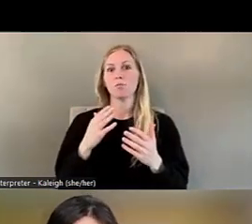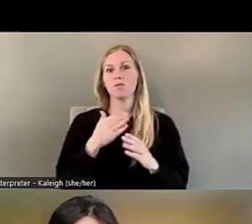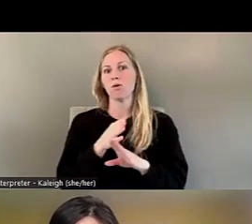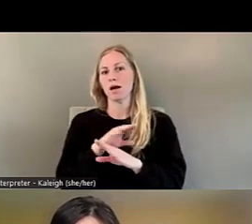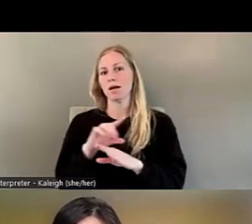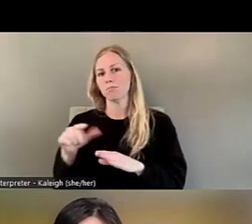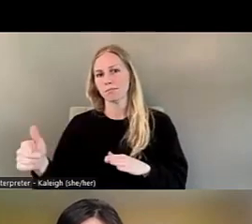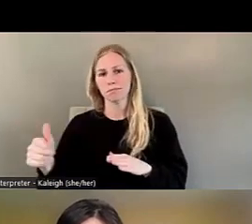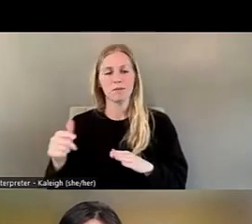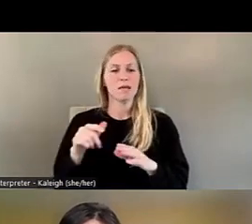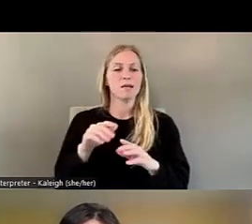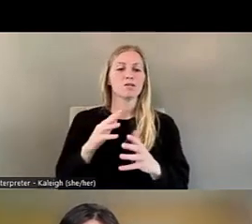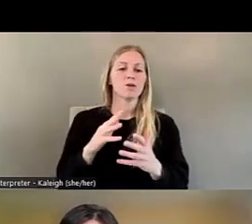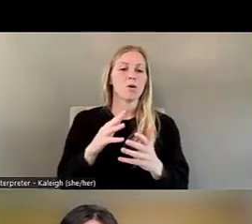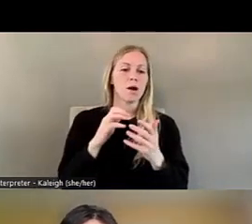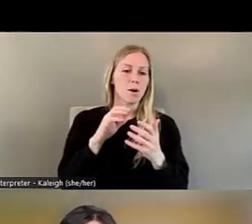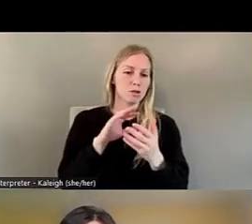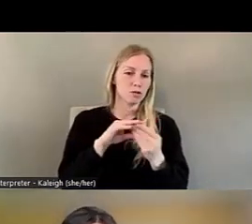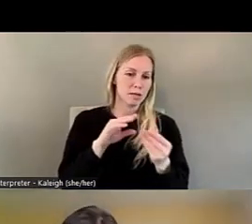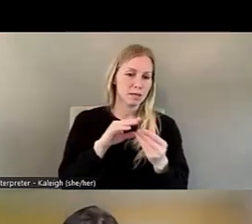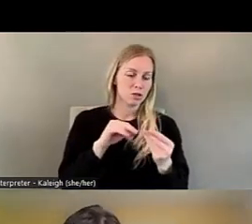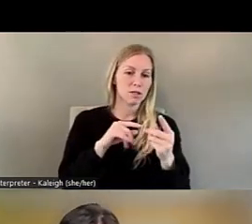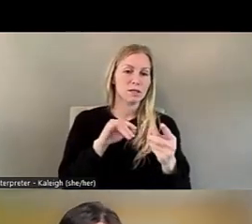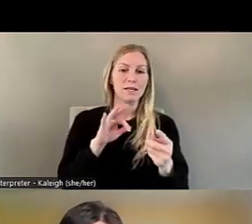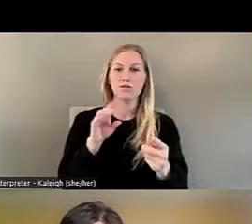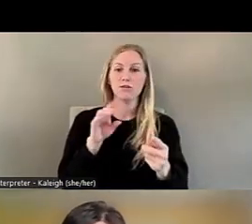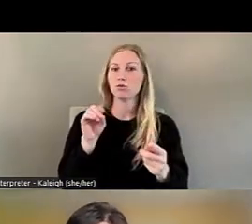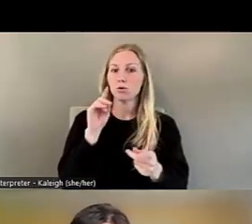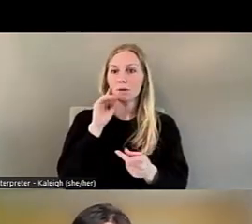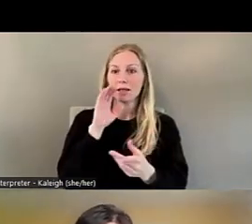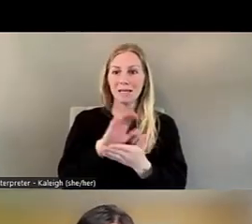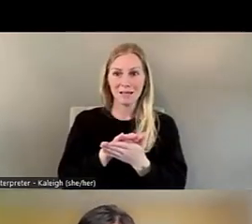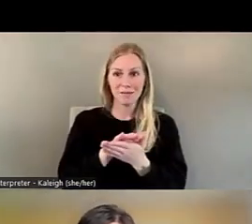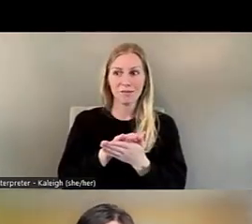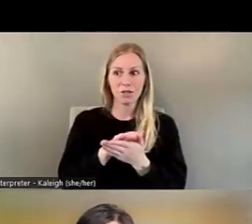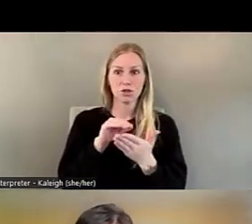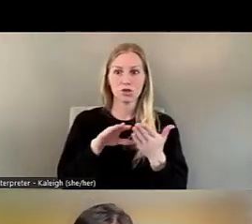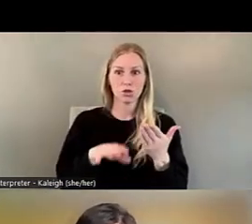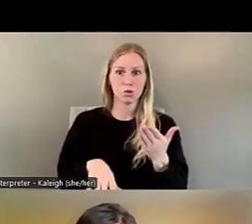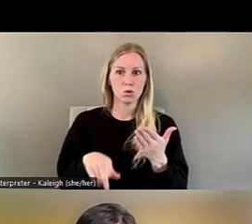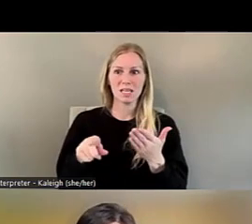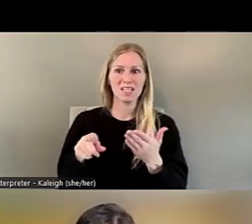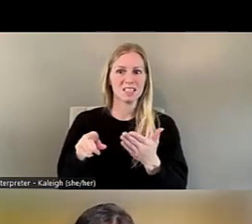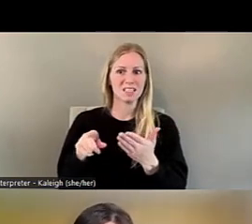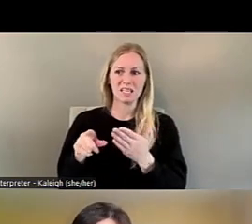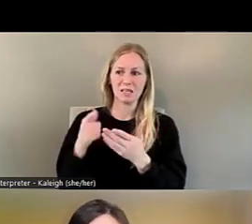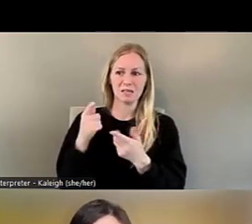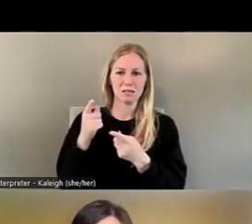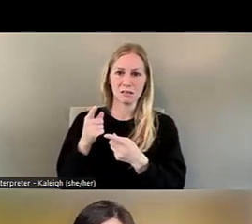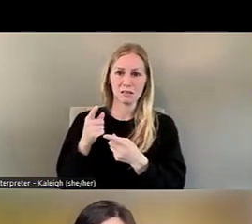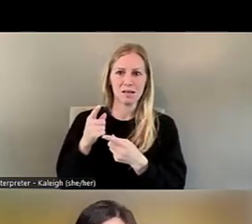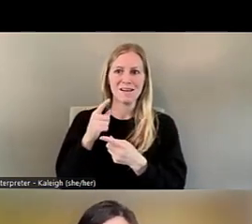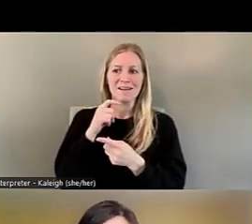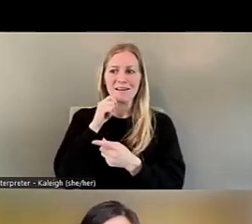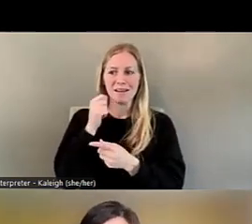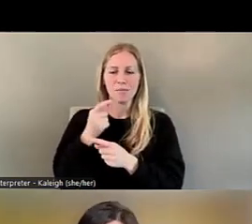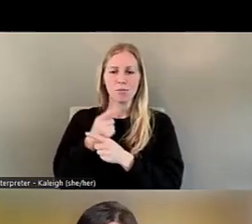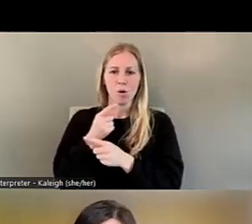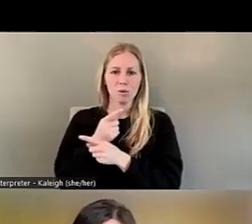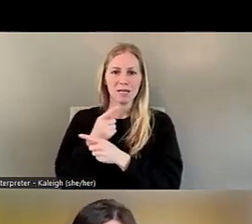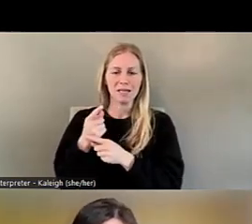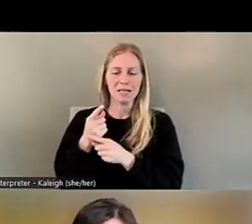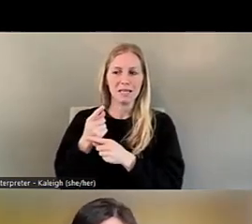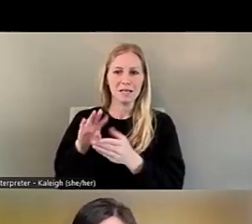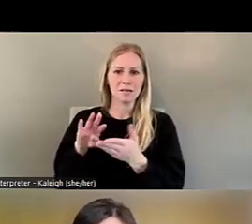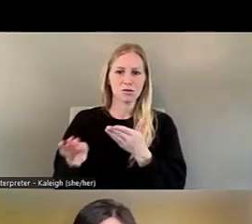next panelist that if you do believe that a student is being unlawfully secluded, it is appropriate to file a